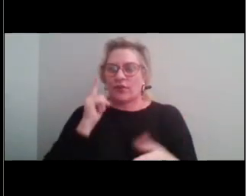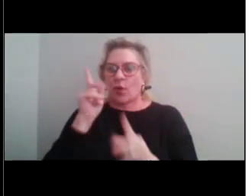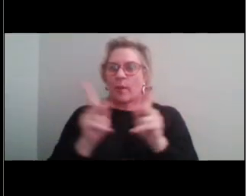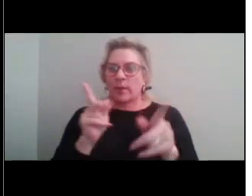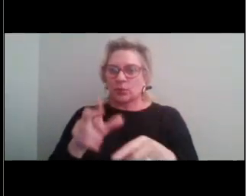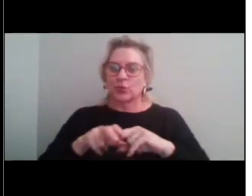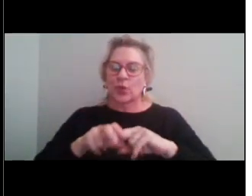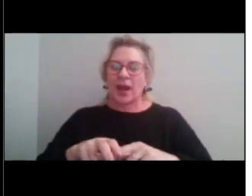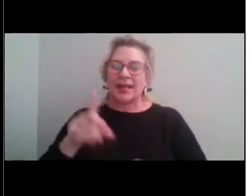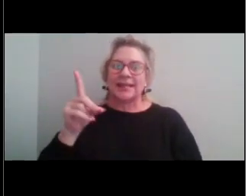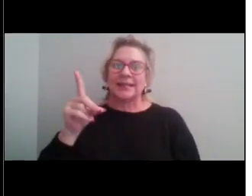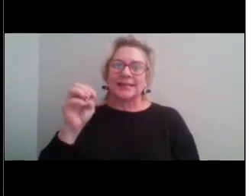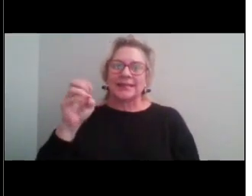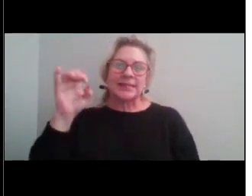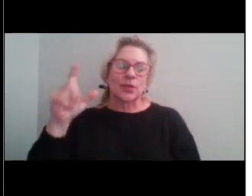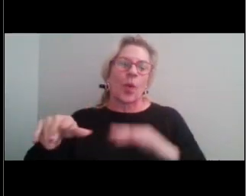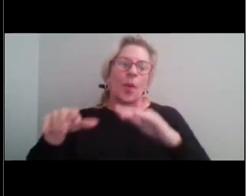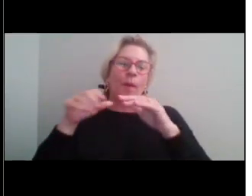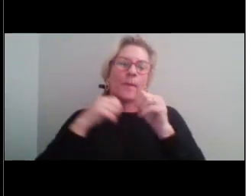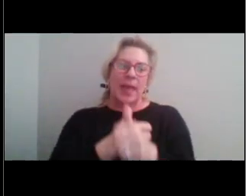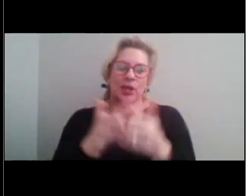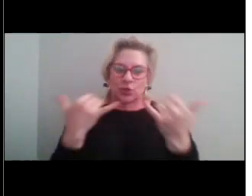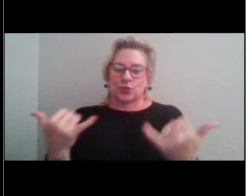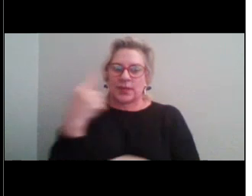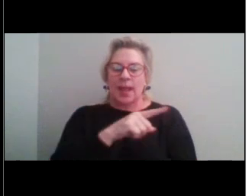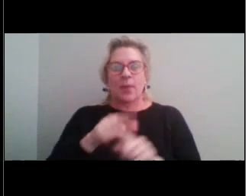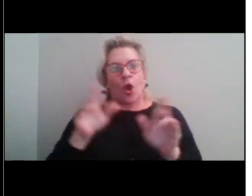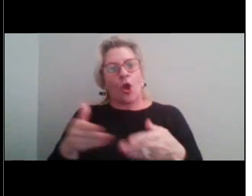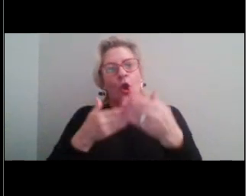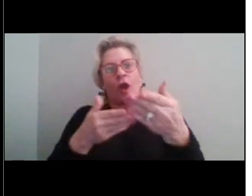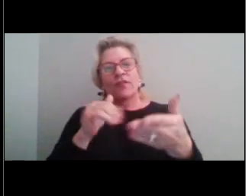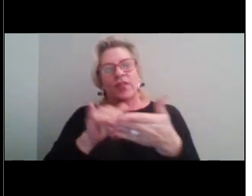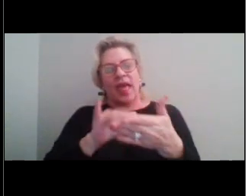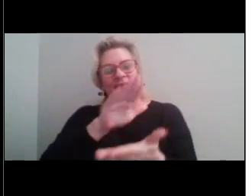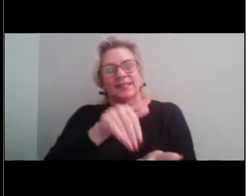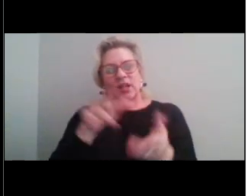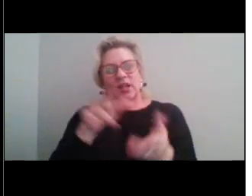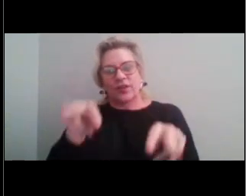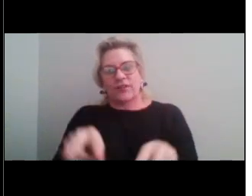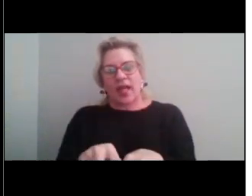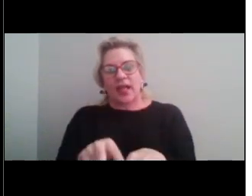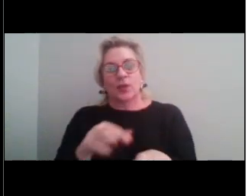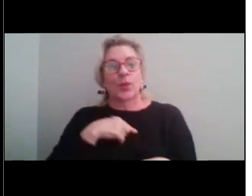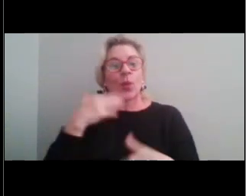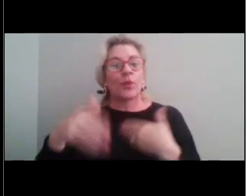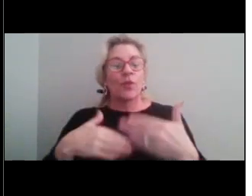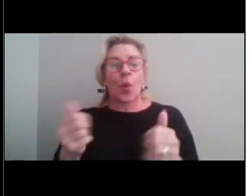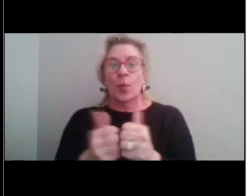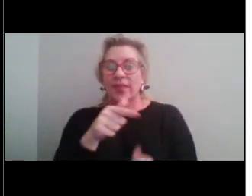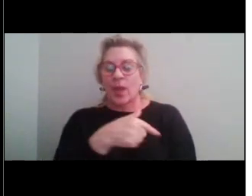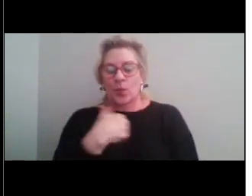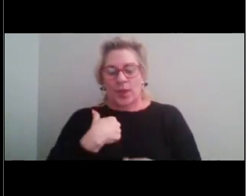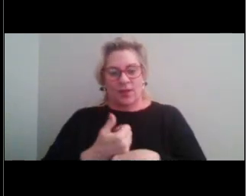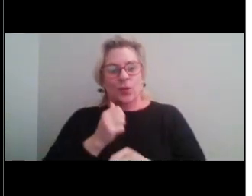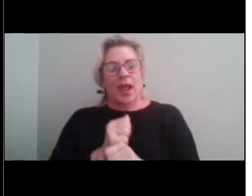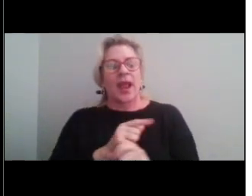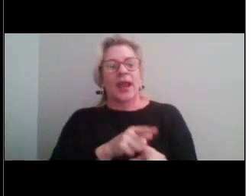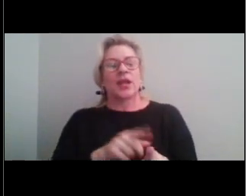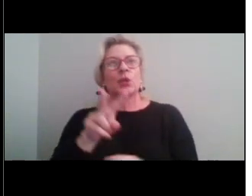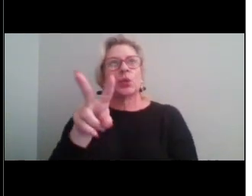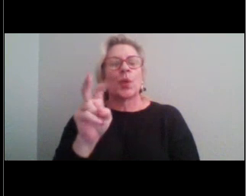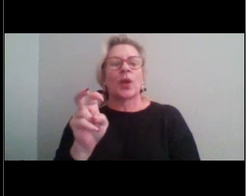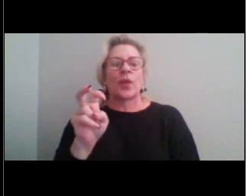is diesel-based today and offered in the Central Valley. We have, as we go forward with this, we create on the order of